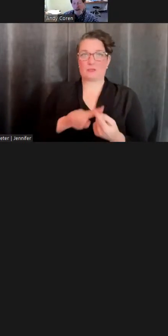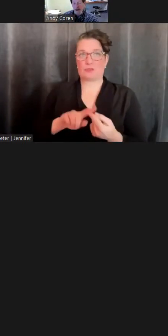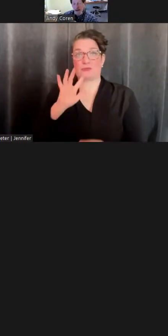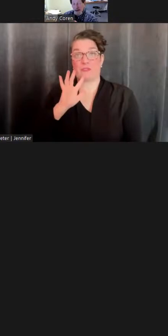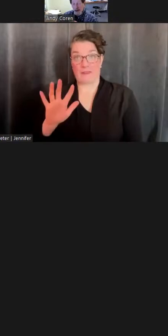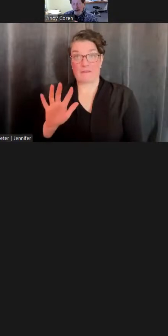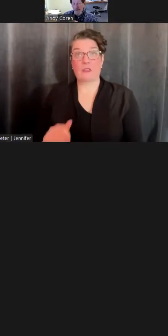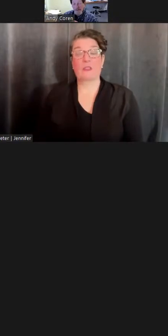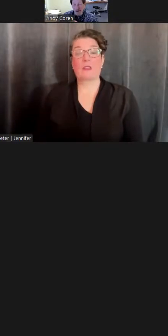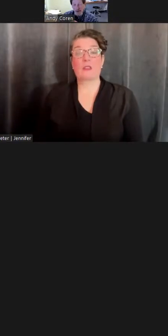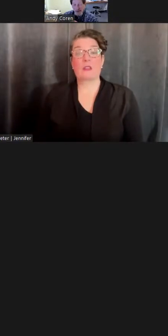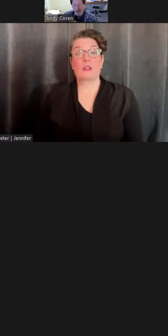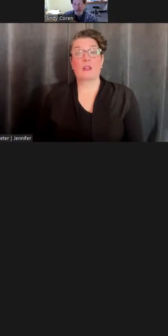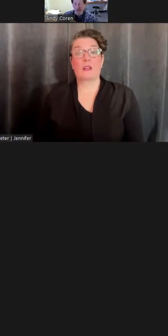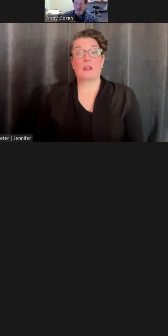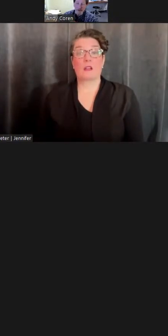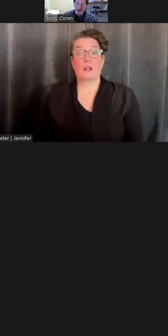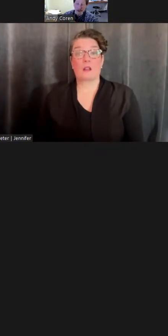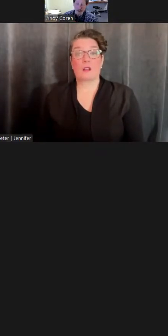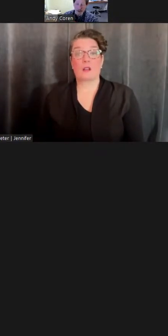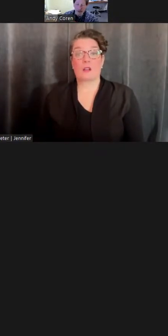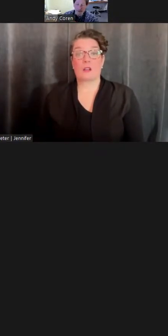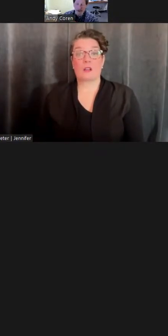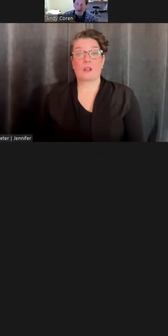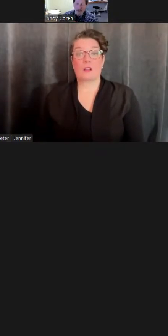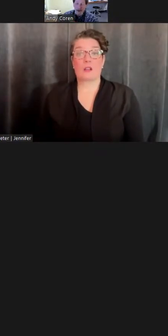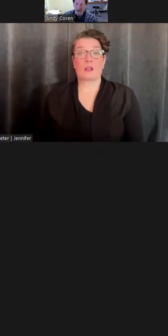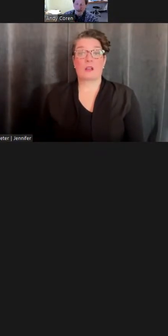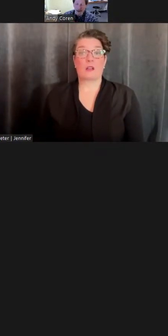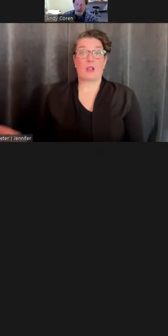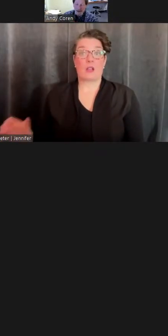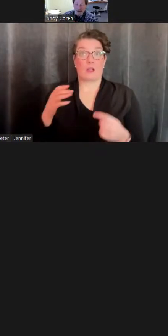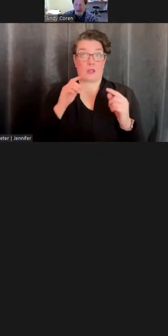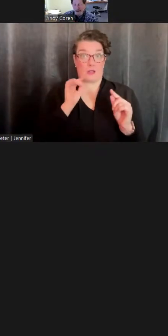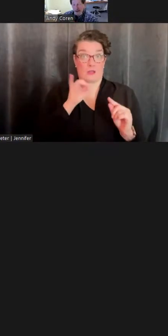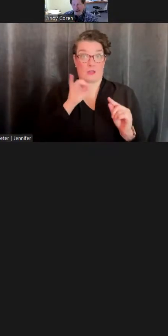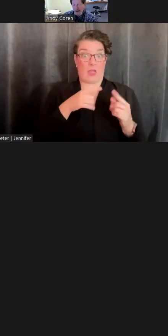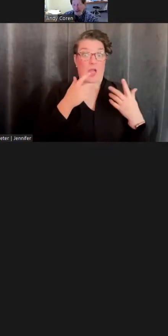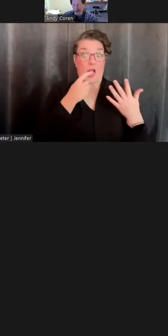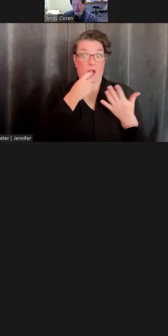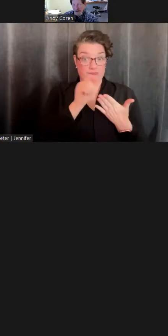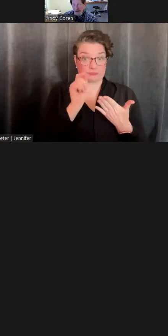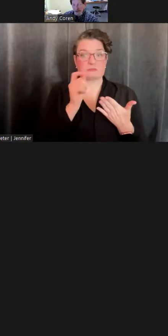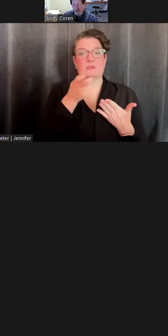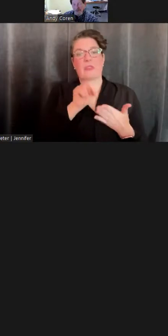more full approval for the 12 to